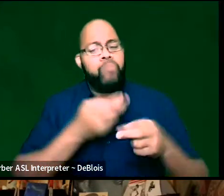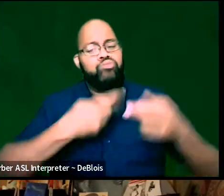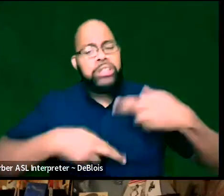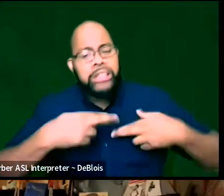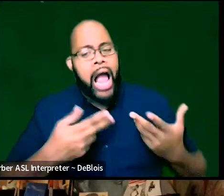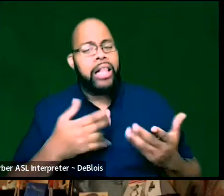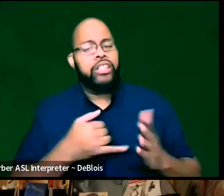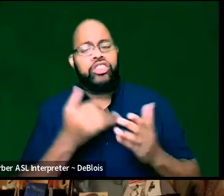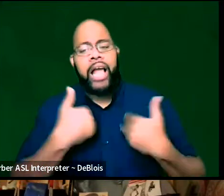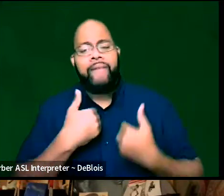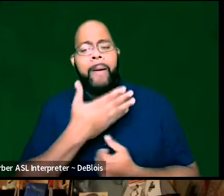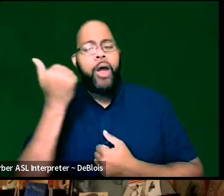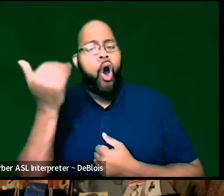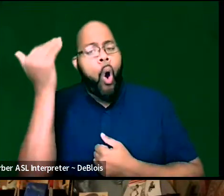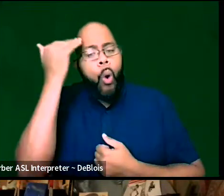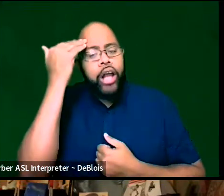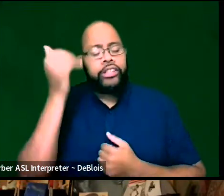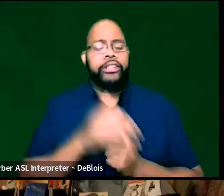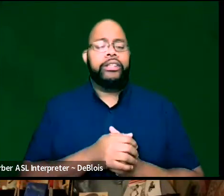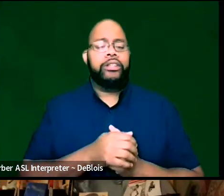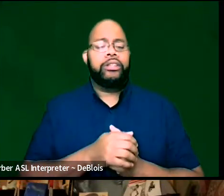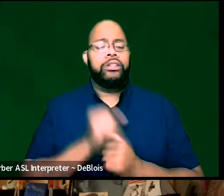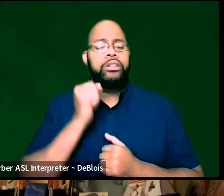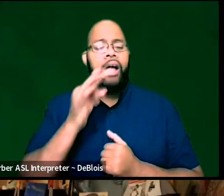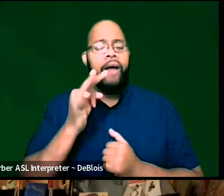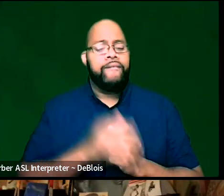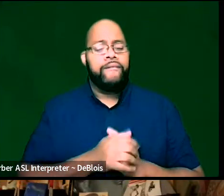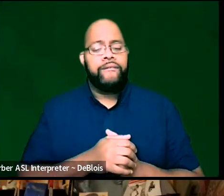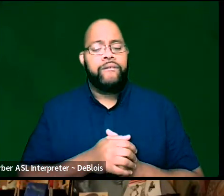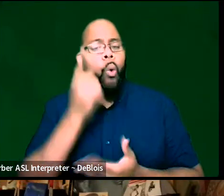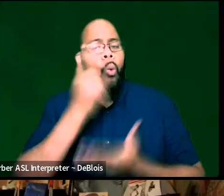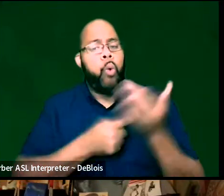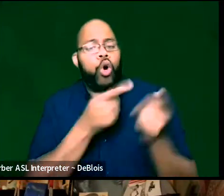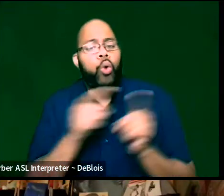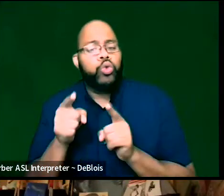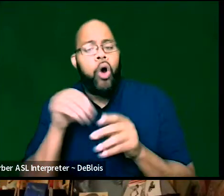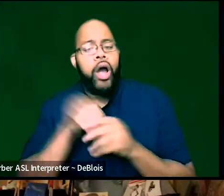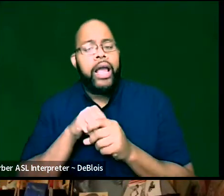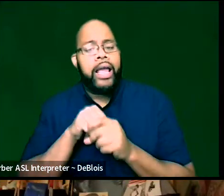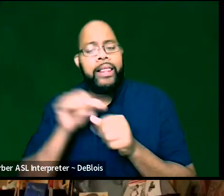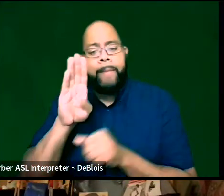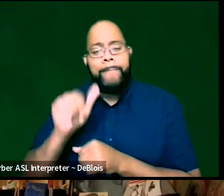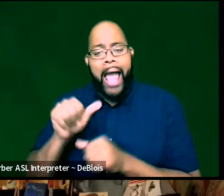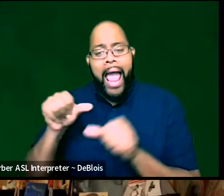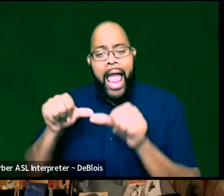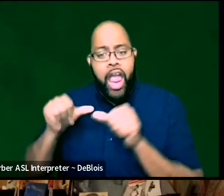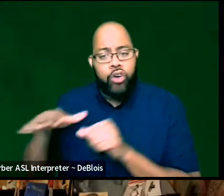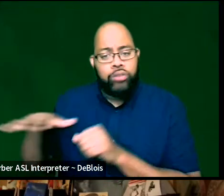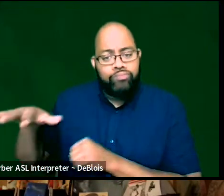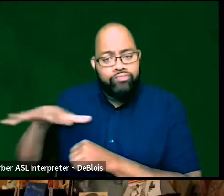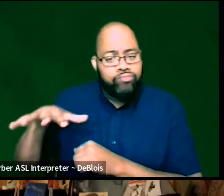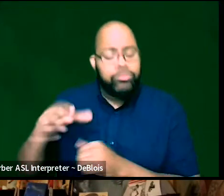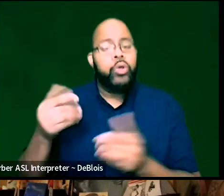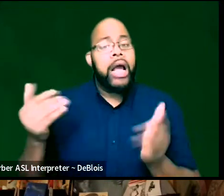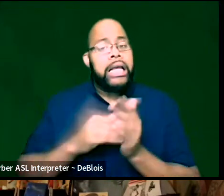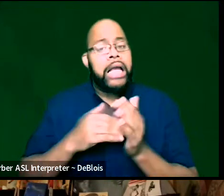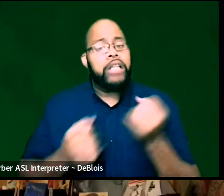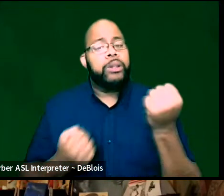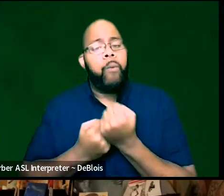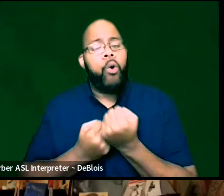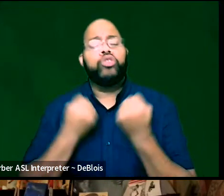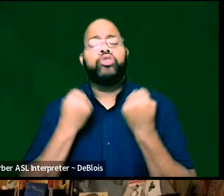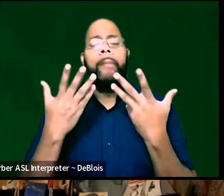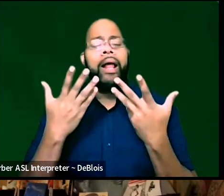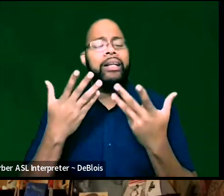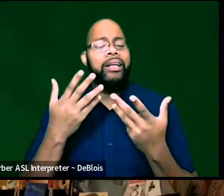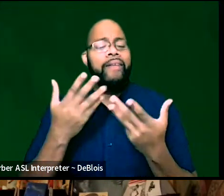to just having a better awareness of what goes on in the Chesapeake Bay, to, again, supporting so many